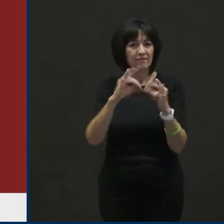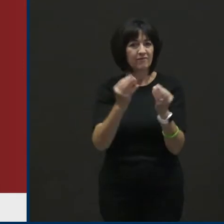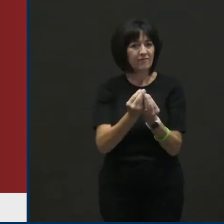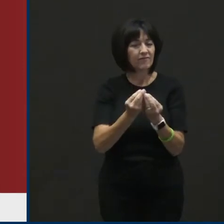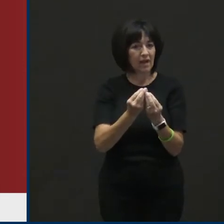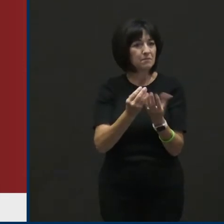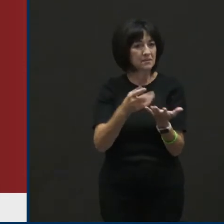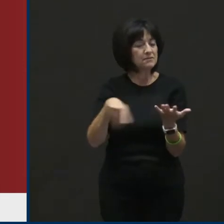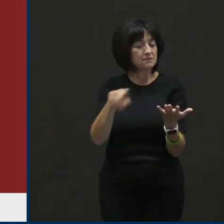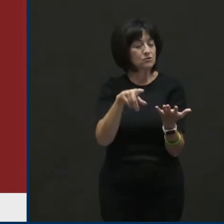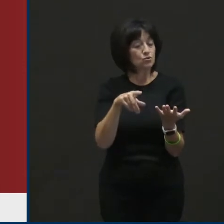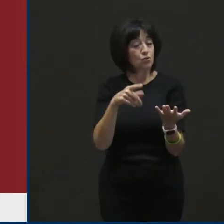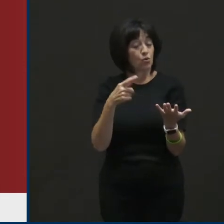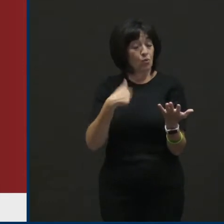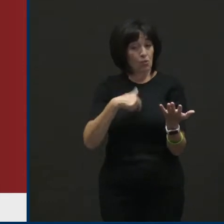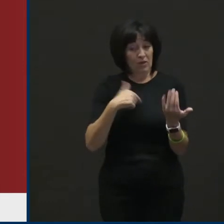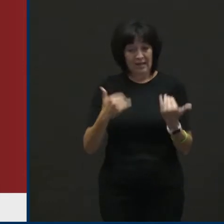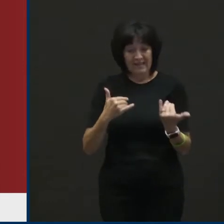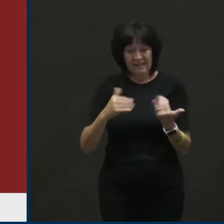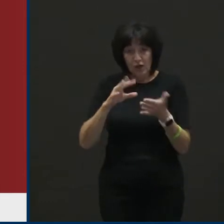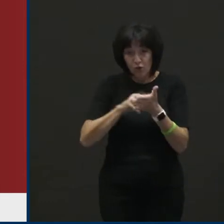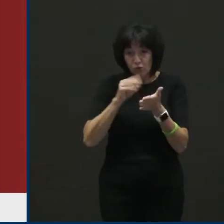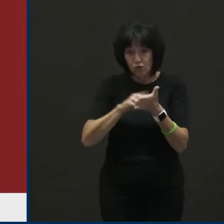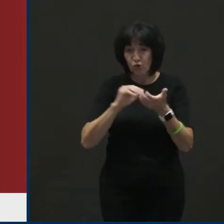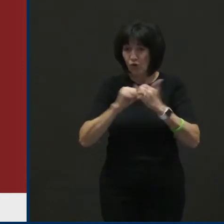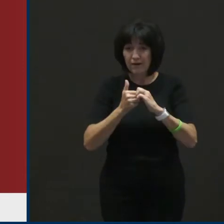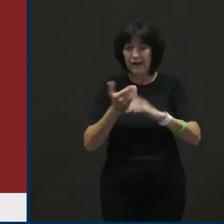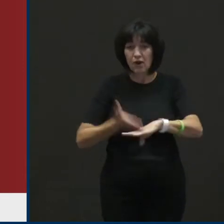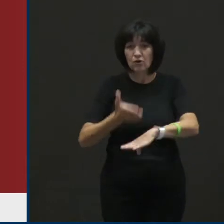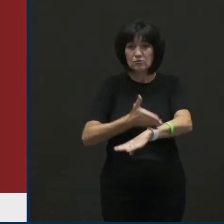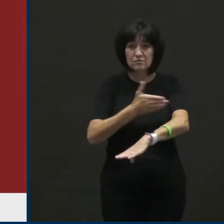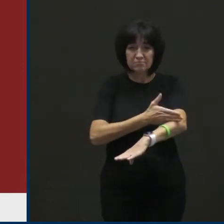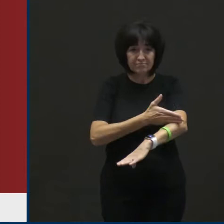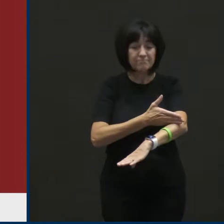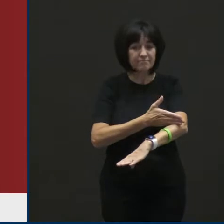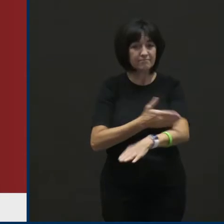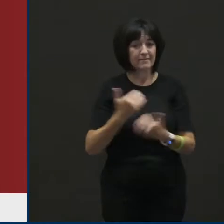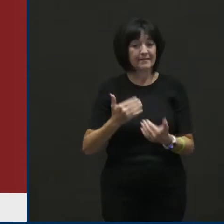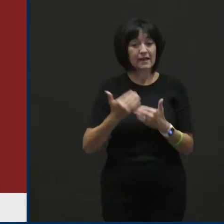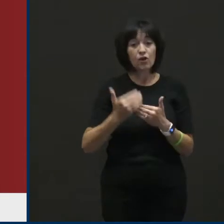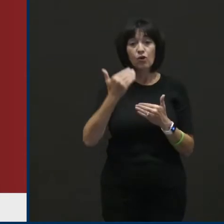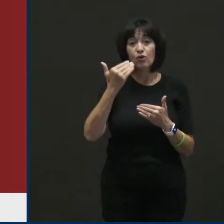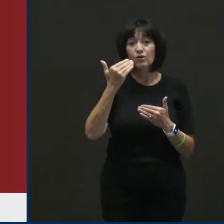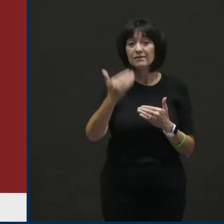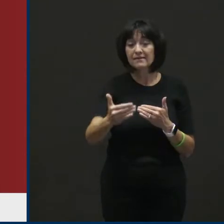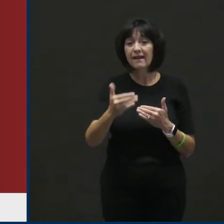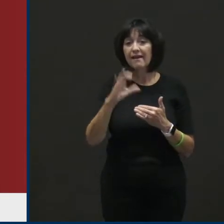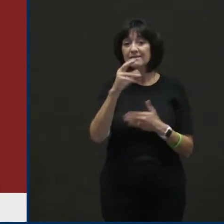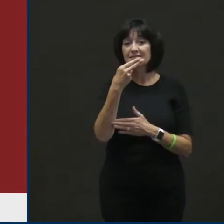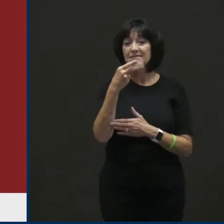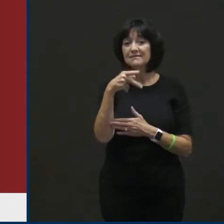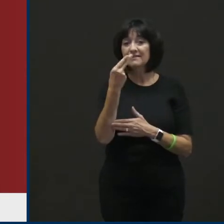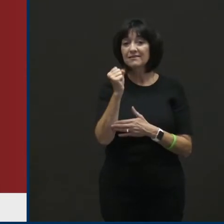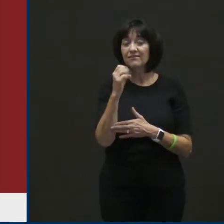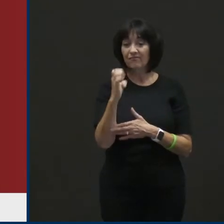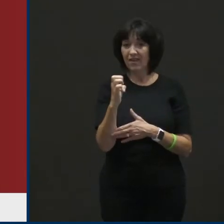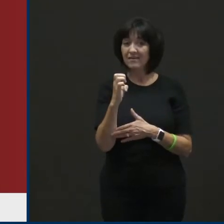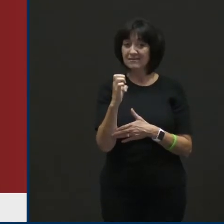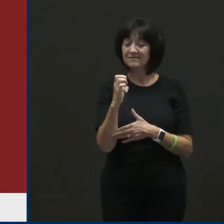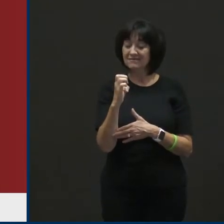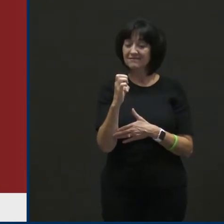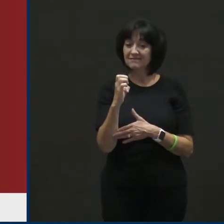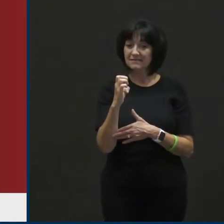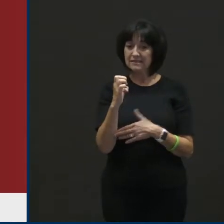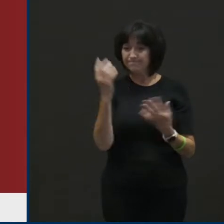it better as we enter into the next phase. I've been saying for a long time that the hardest thing that we've had to do over